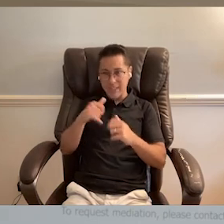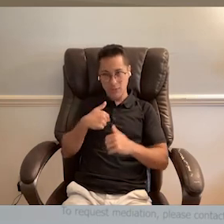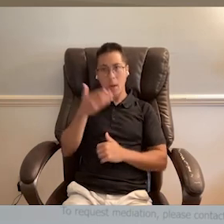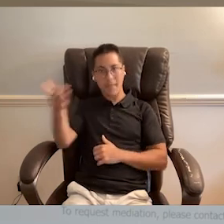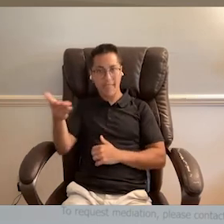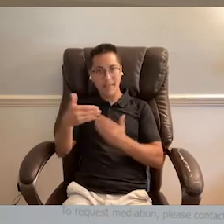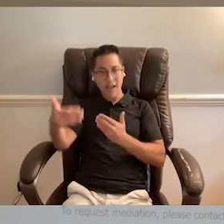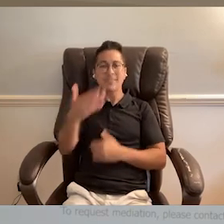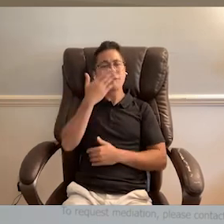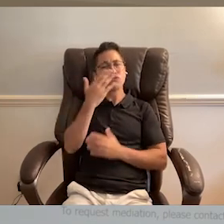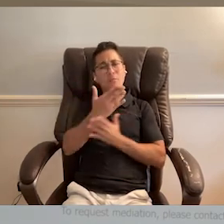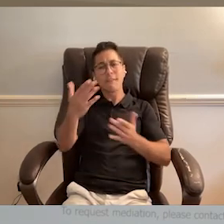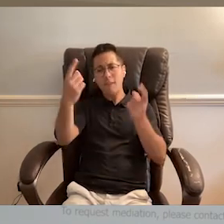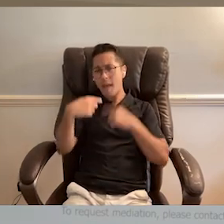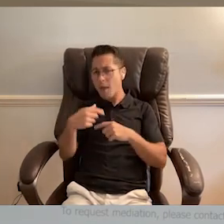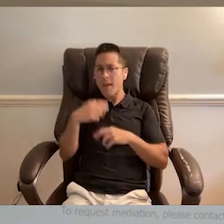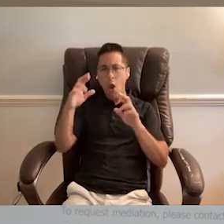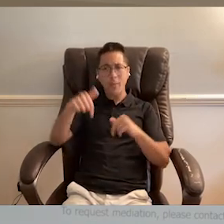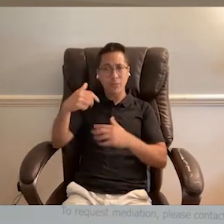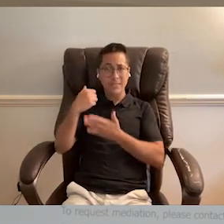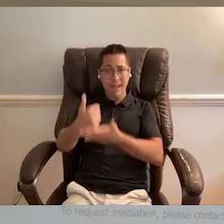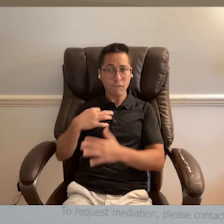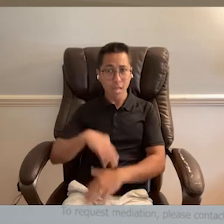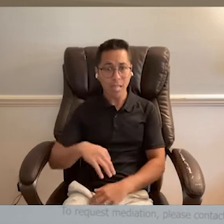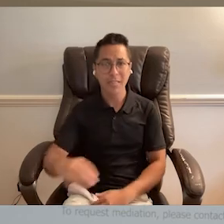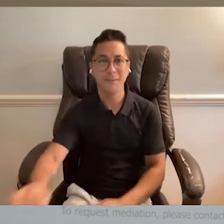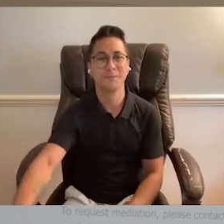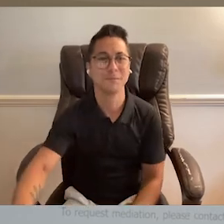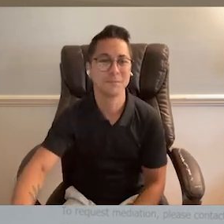coming. I hope this was helpful. How are you?